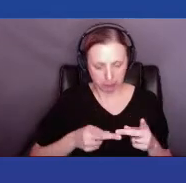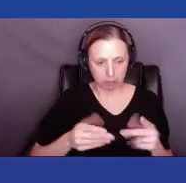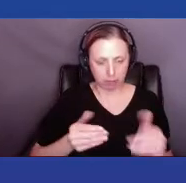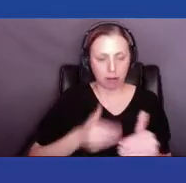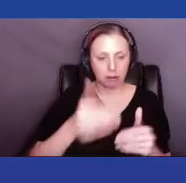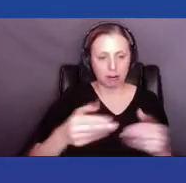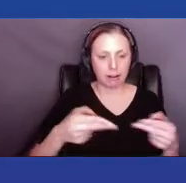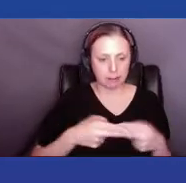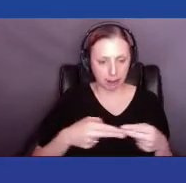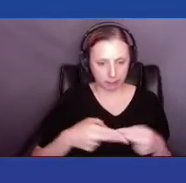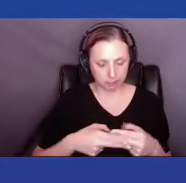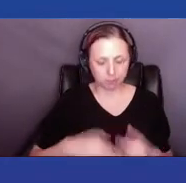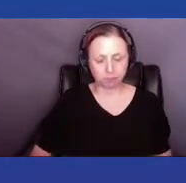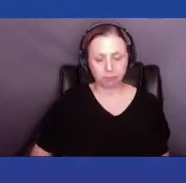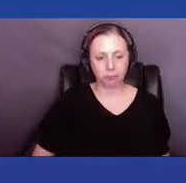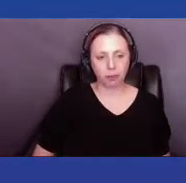slide.